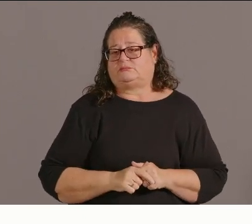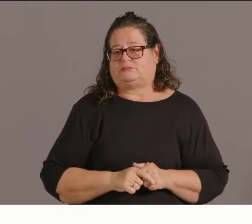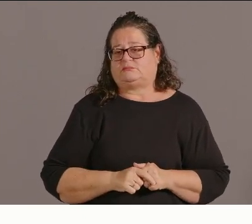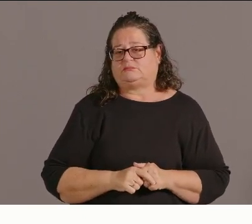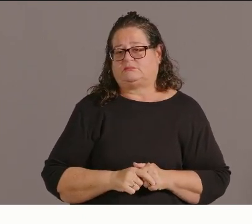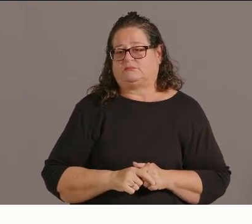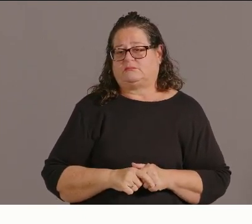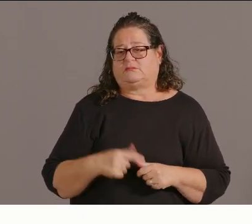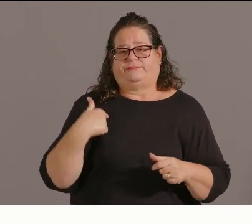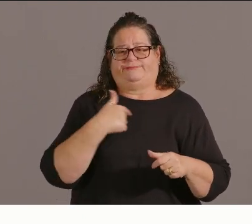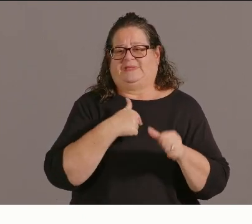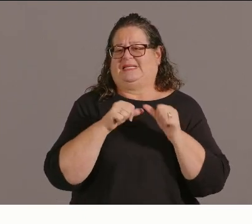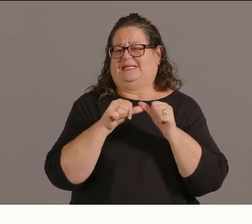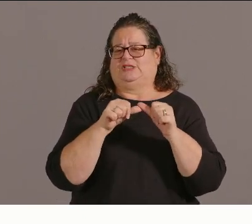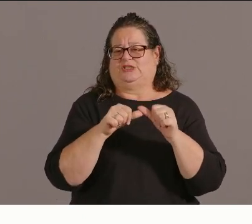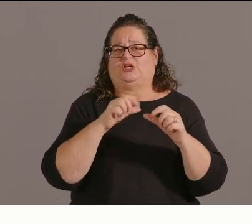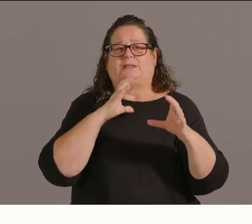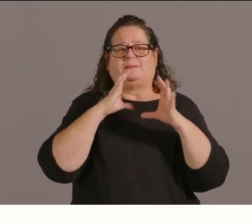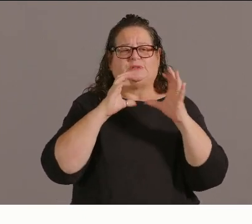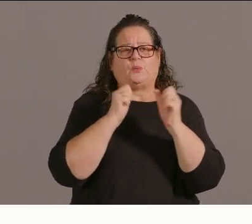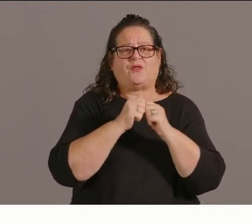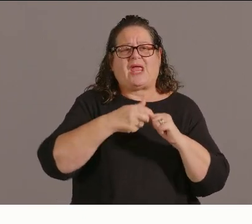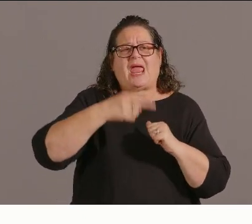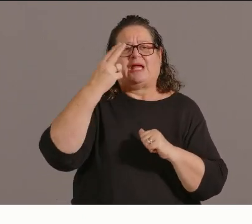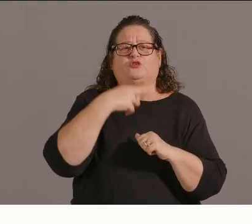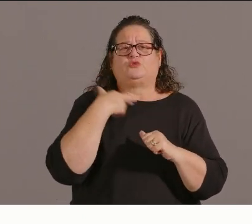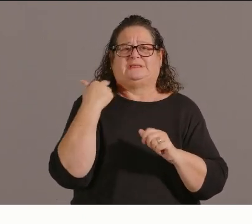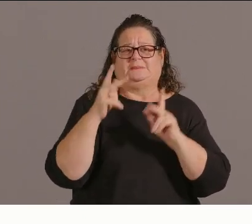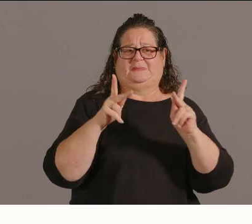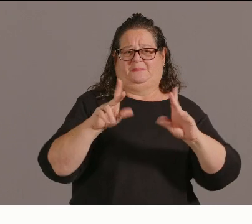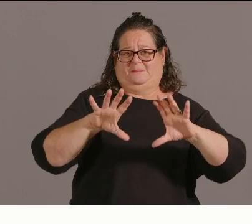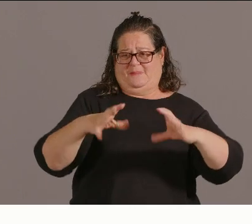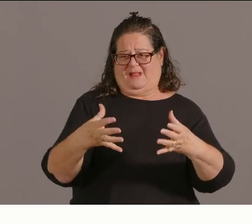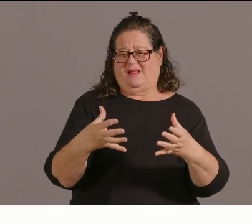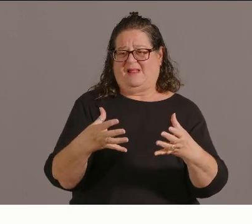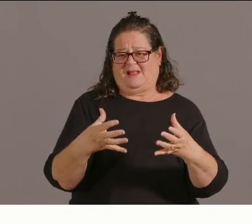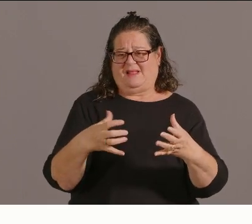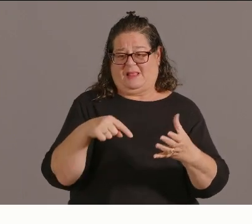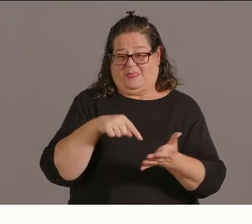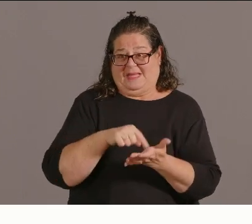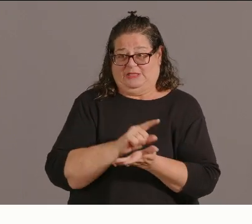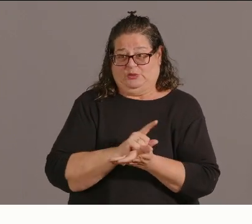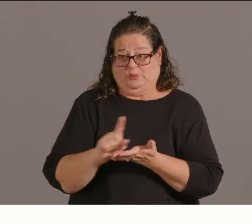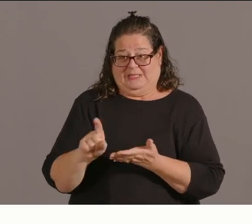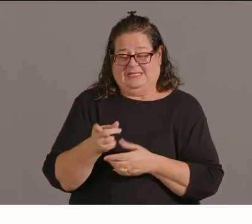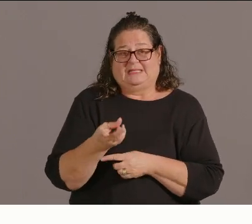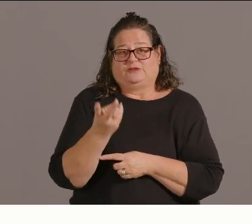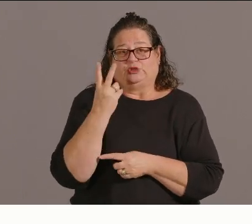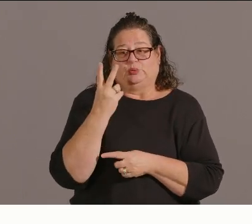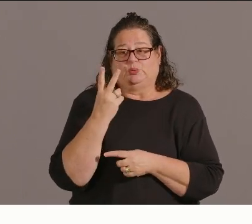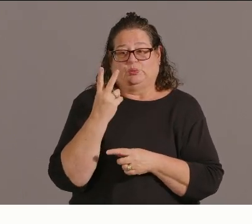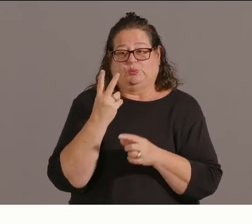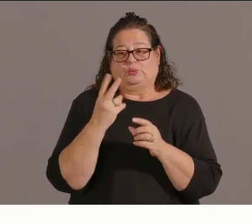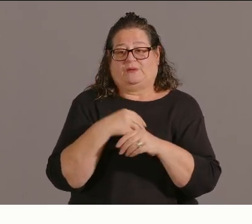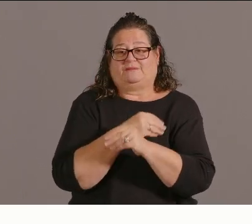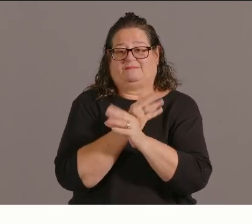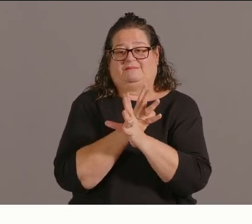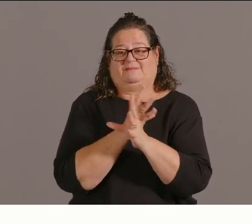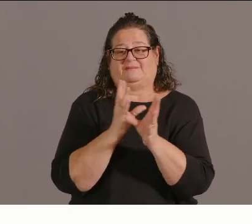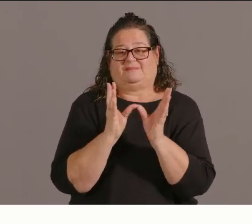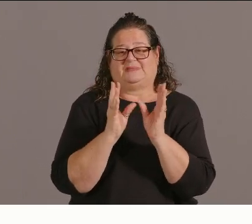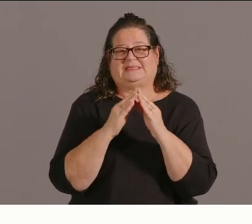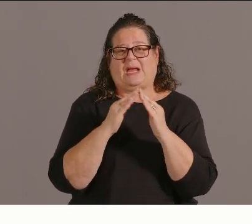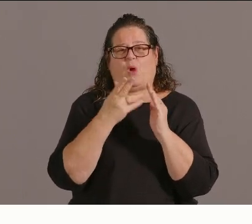populations. This week, we completed 2 more teletown halls in Spanish and English. They were held on the 9th and the